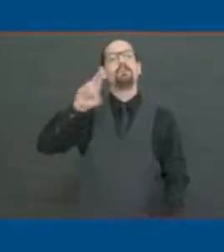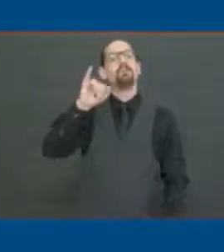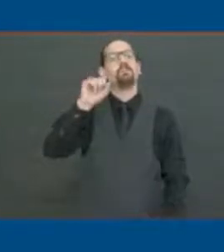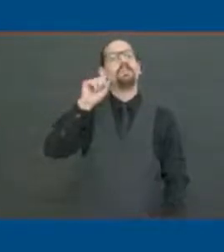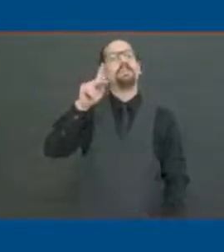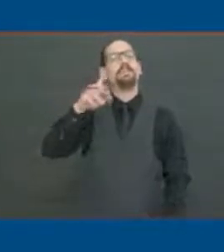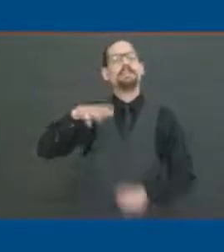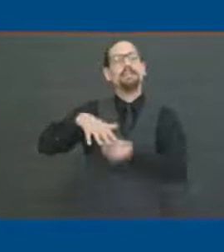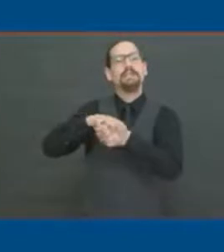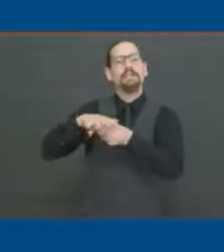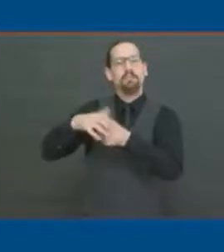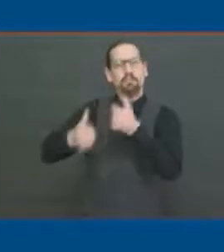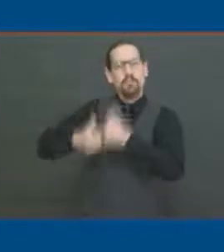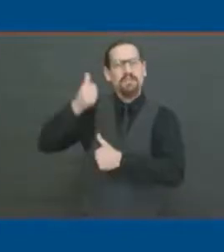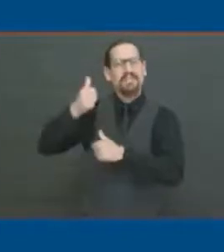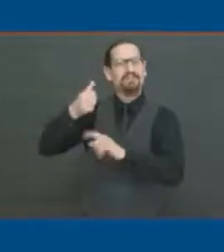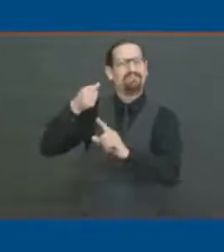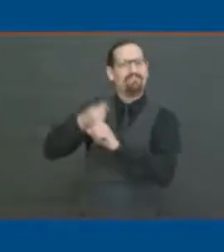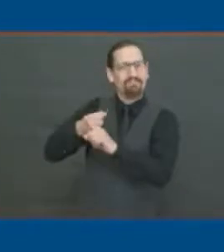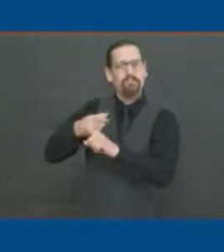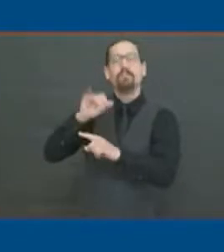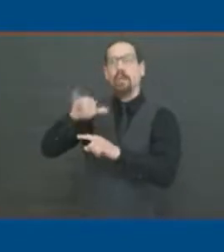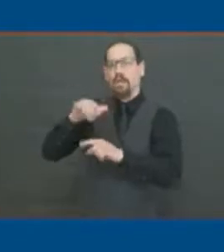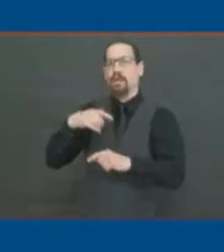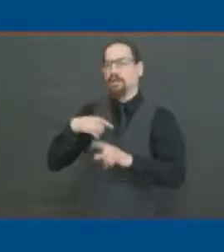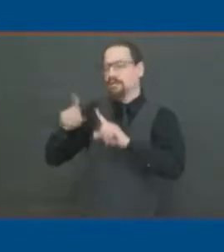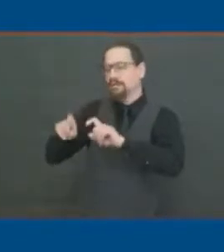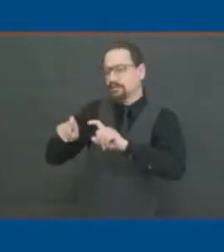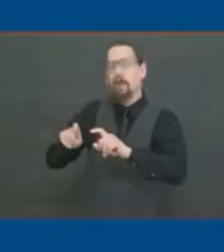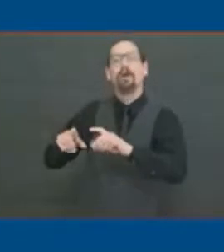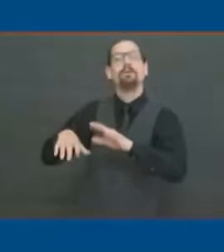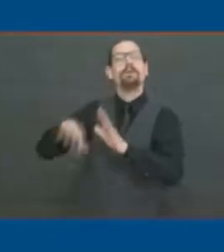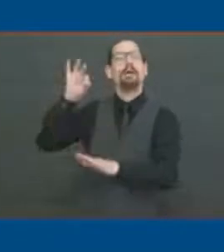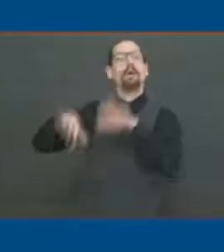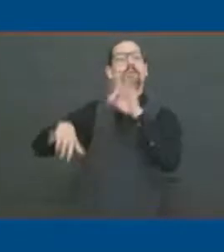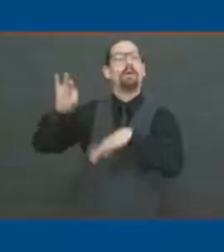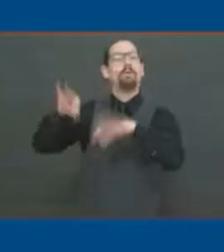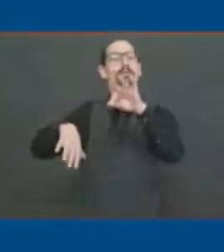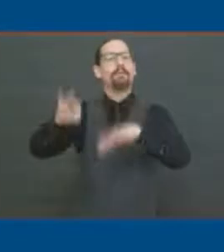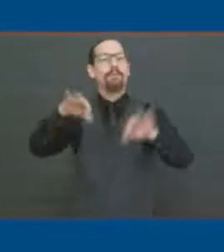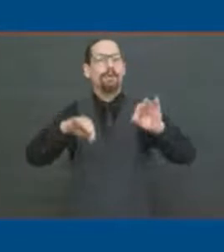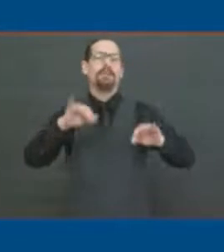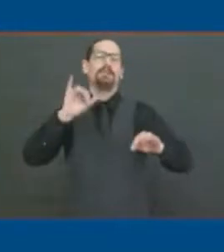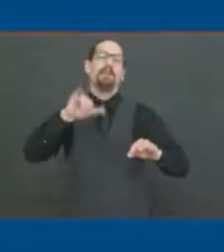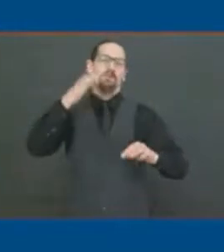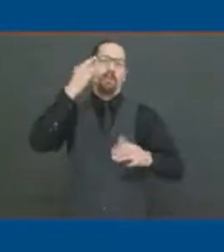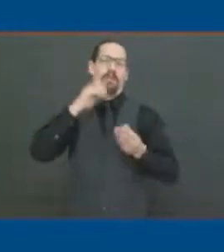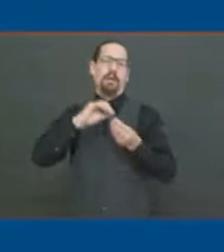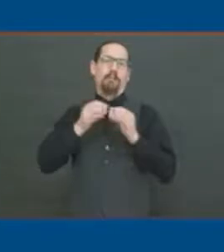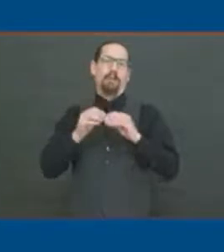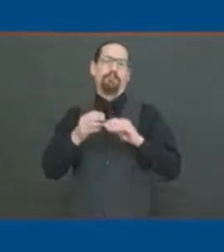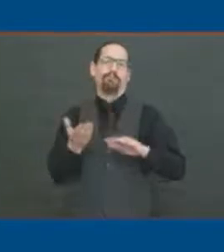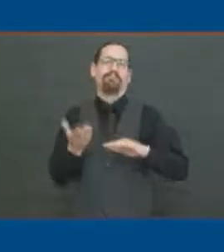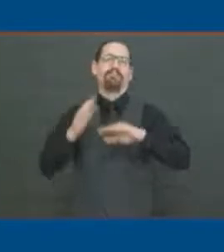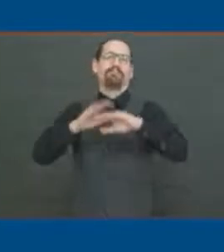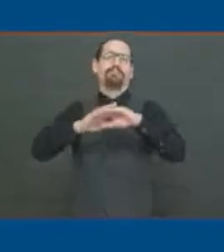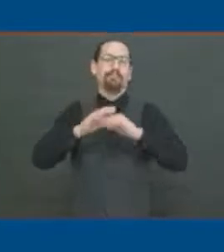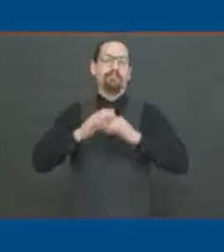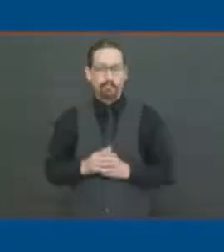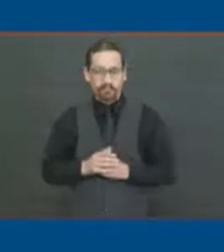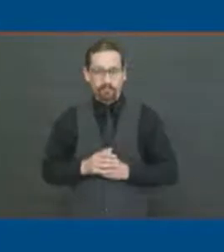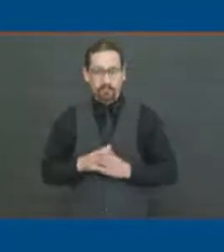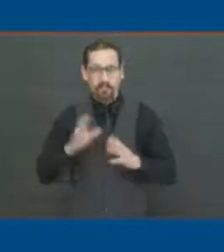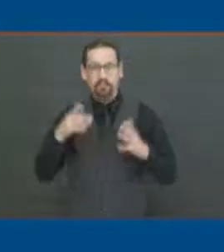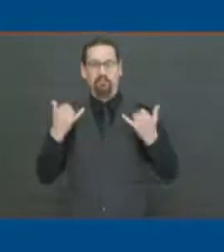and Monday, we want to hit every nursing home. We are now in a lot of urban communities, highly